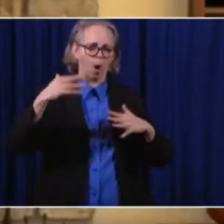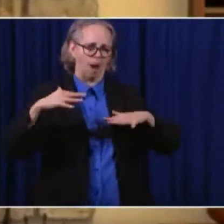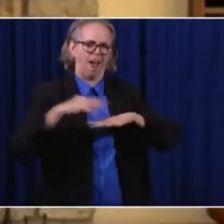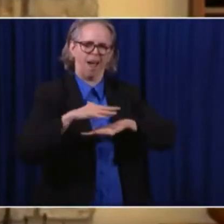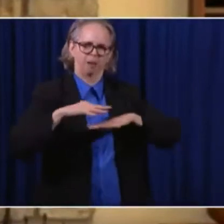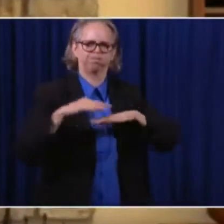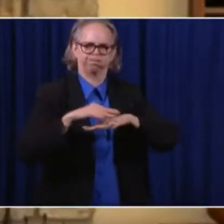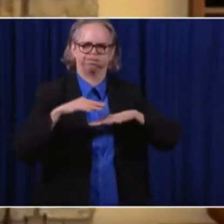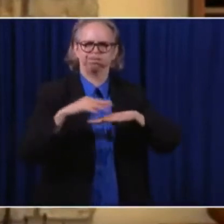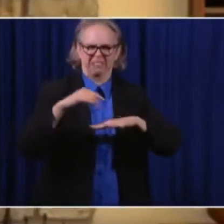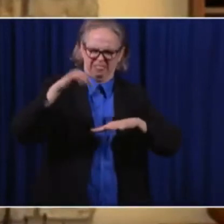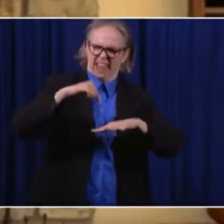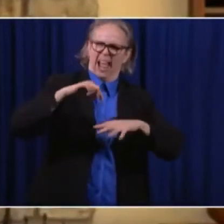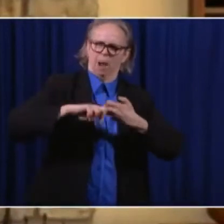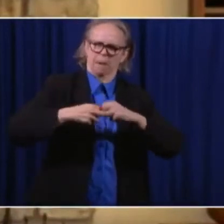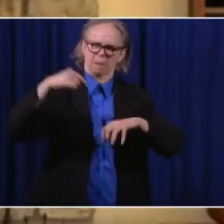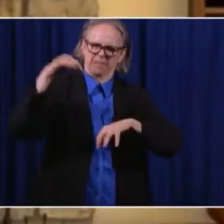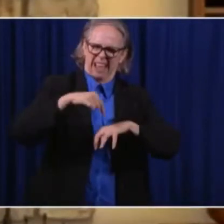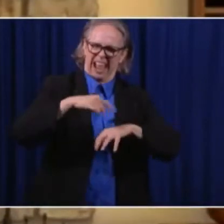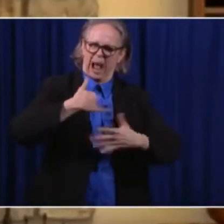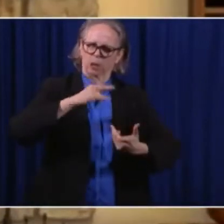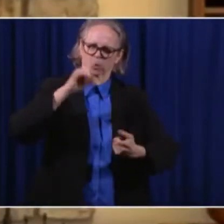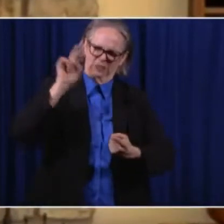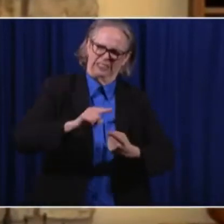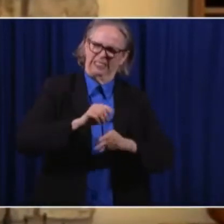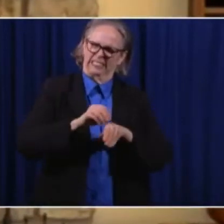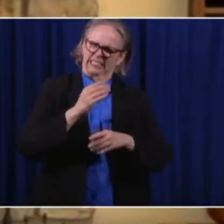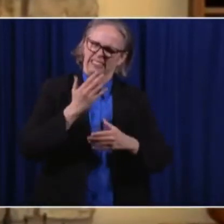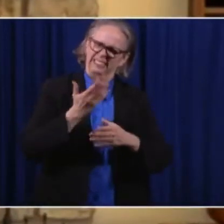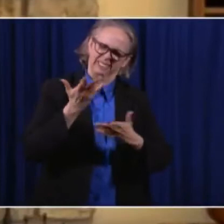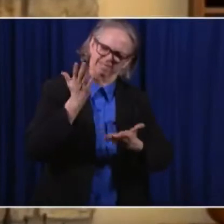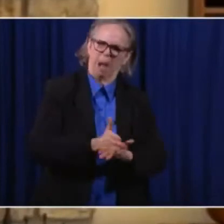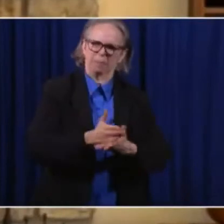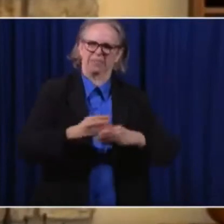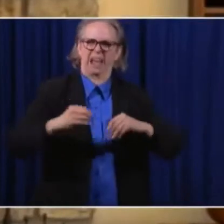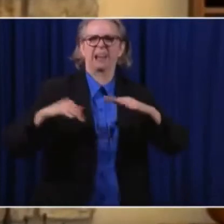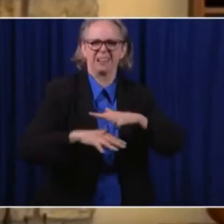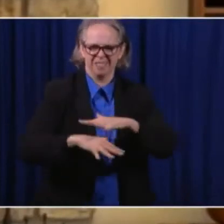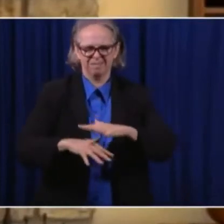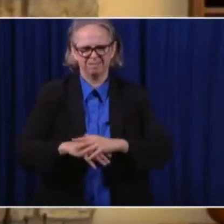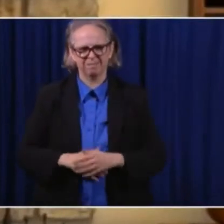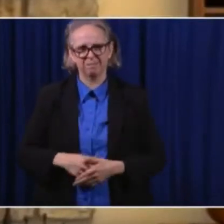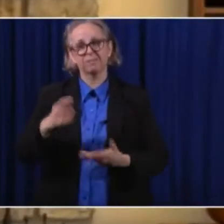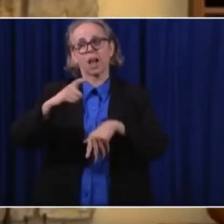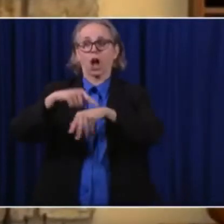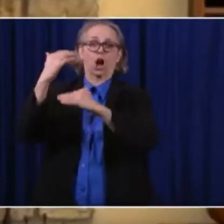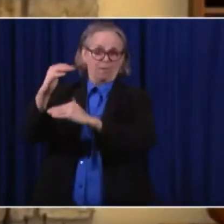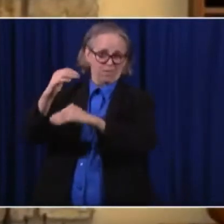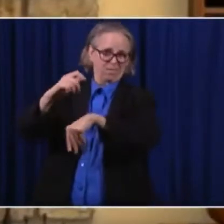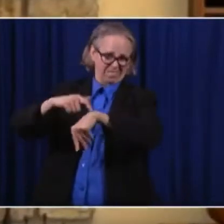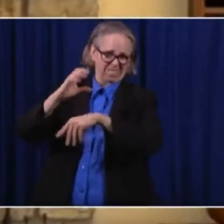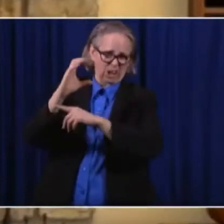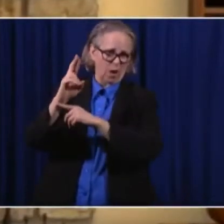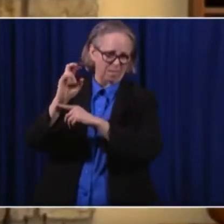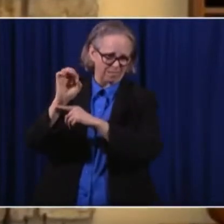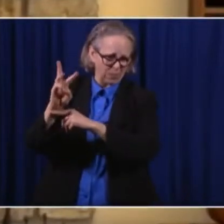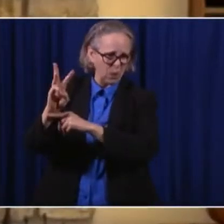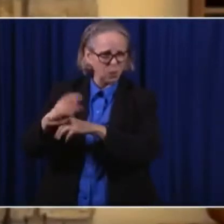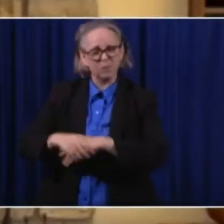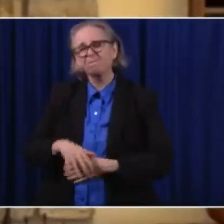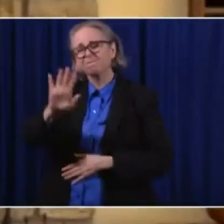that. Nothing's perfect. And this coupled with what we did last week with retail